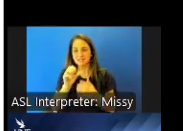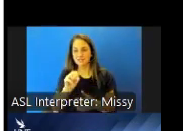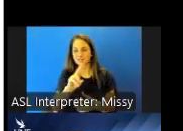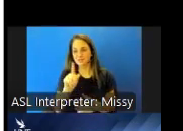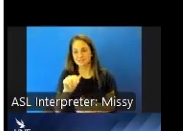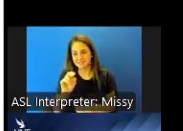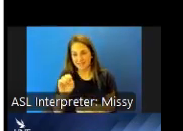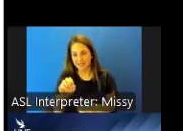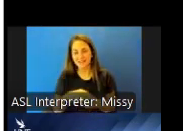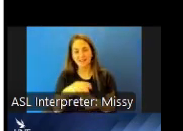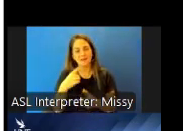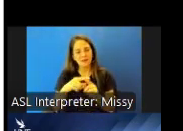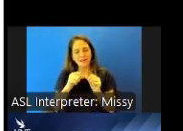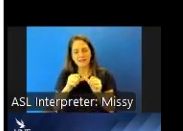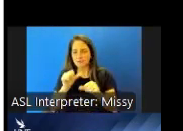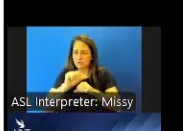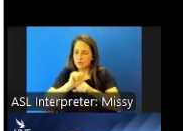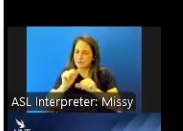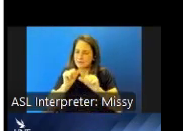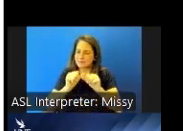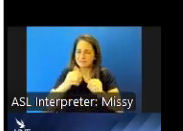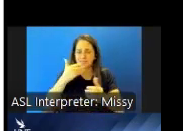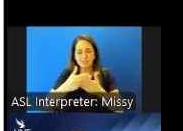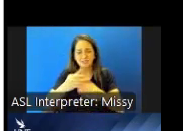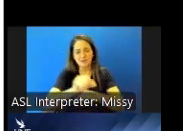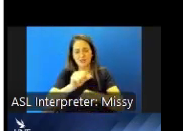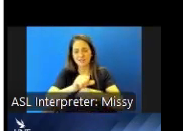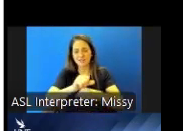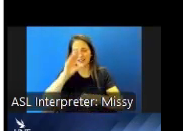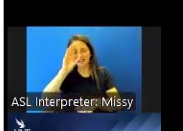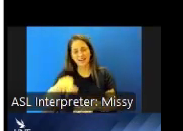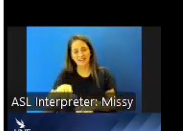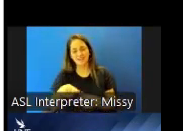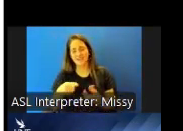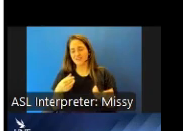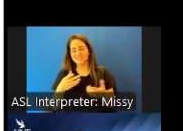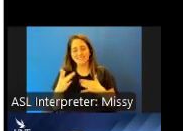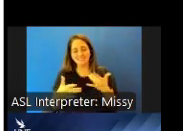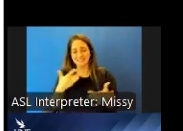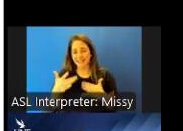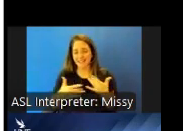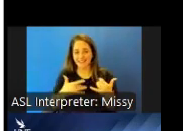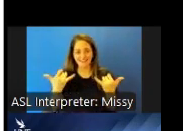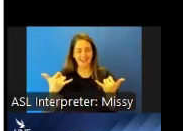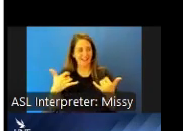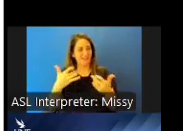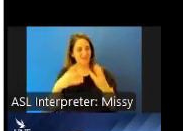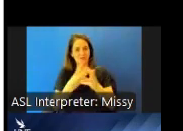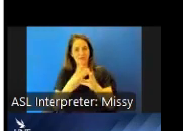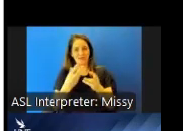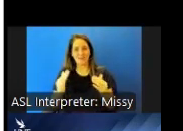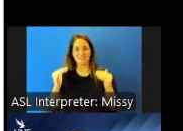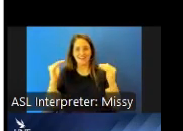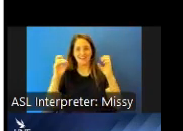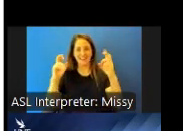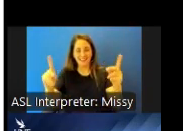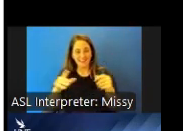Suzanne. And keep doing the good work that you all are doing. I know it's a very exciting time in the world of higher education